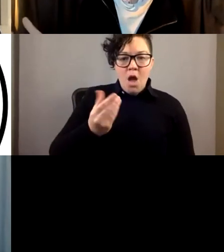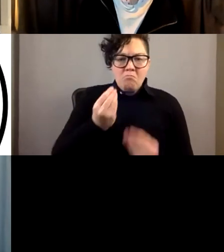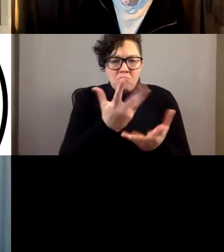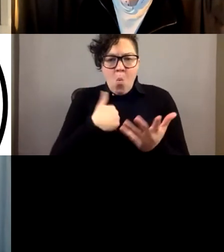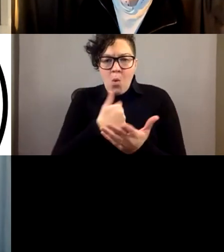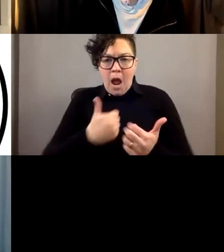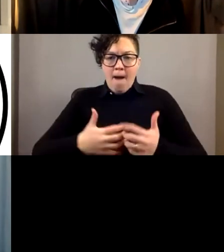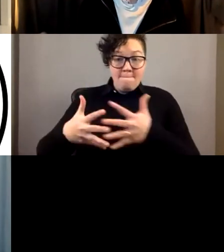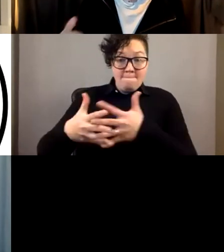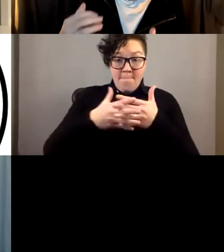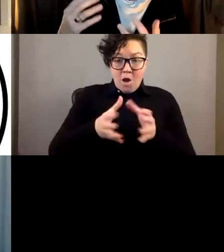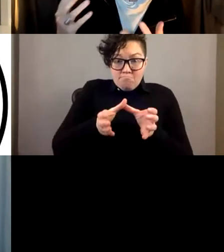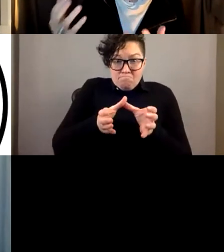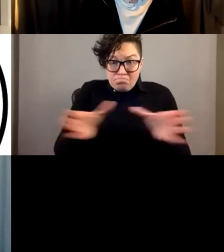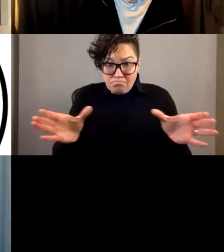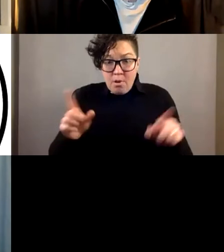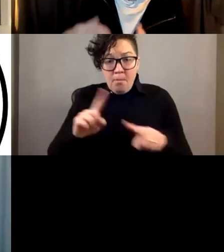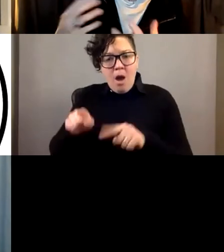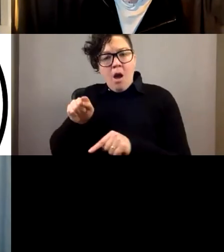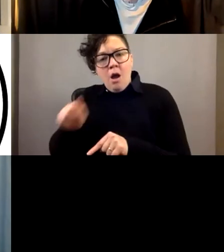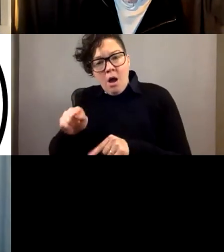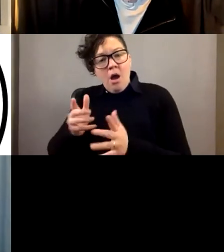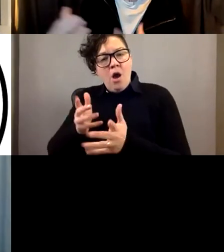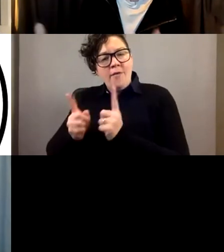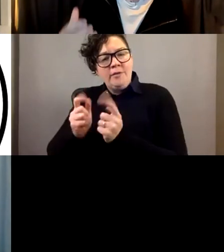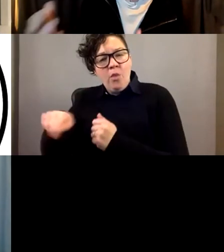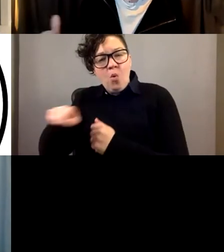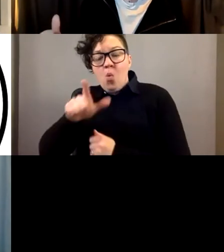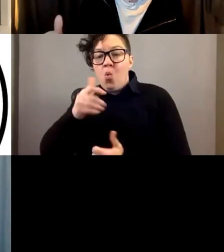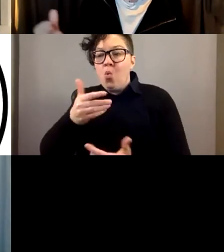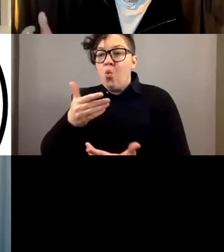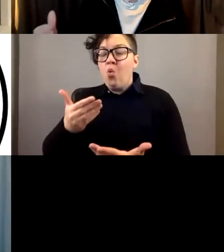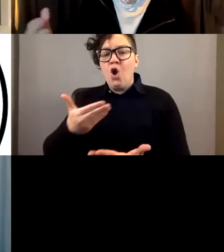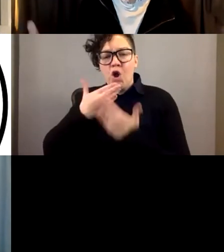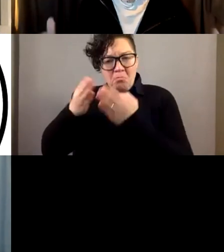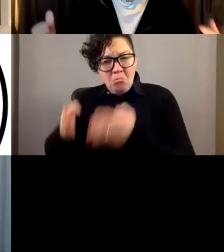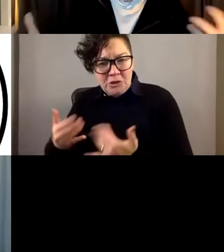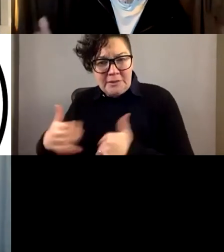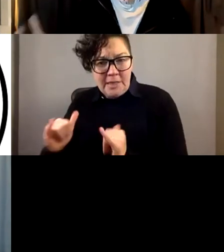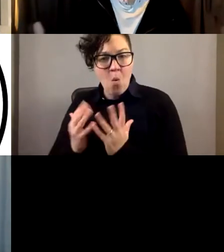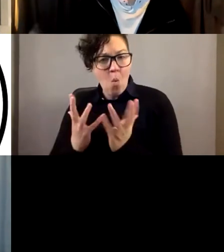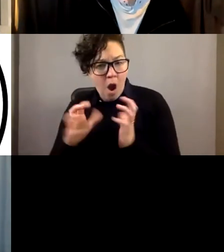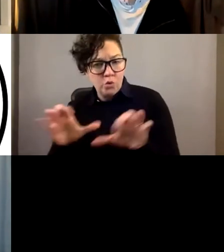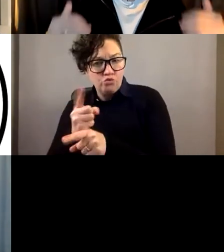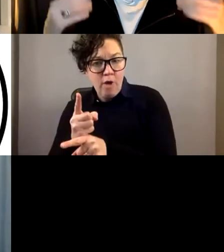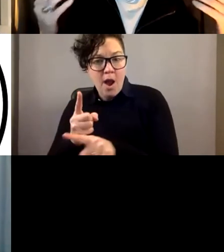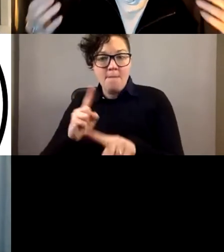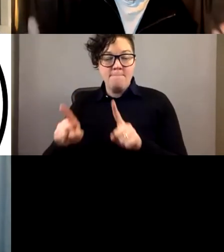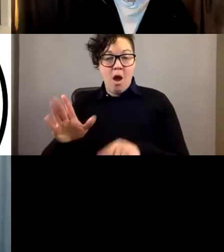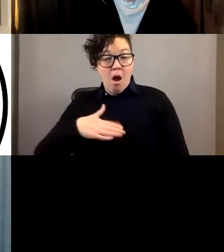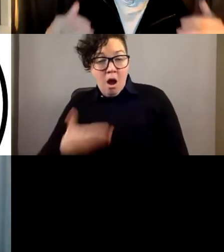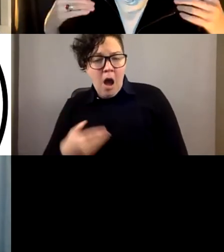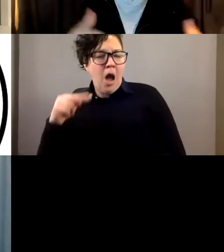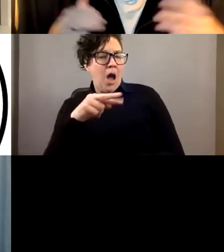still people of goodwill, who may have a very different sense and may get upset about whether or not I am, you know, being too politically correct.